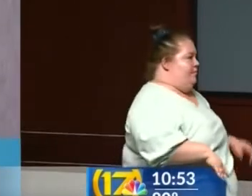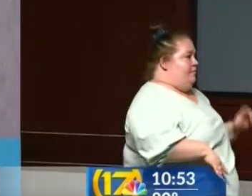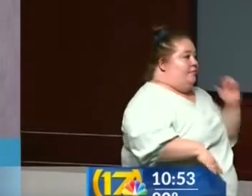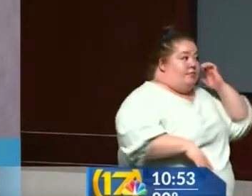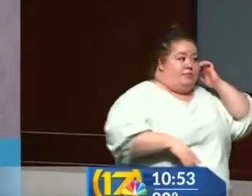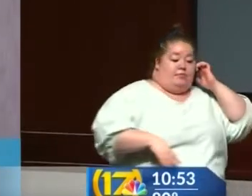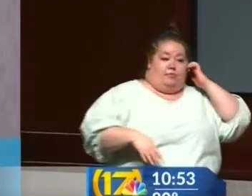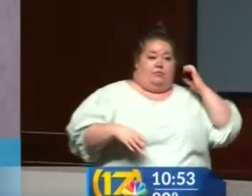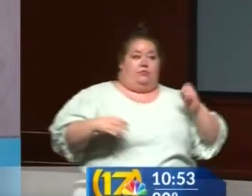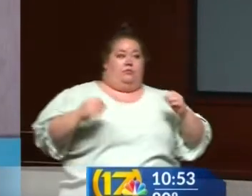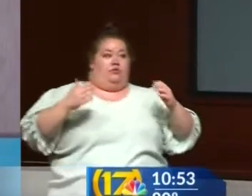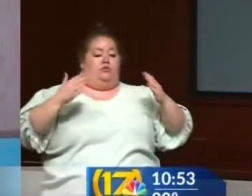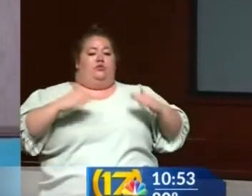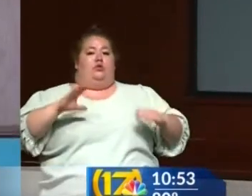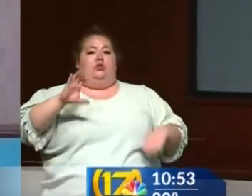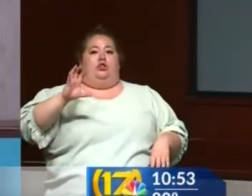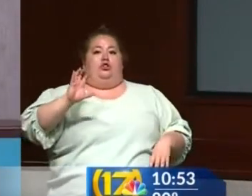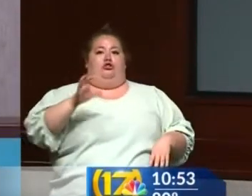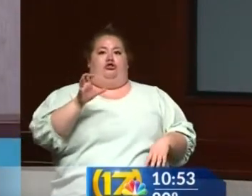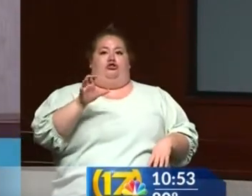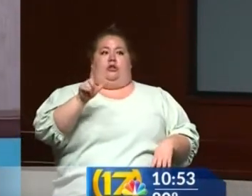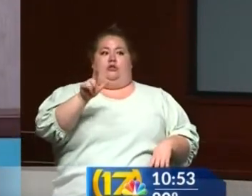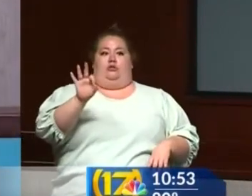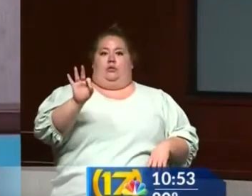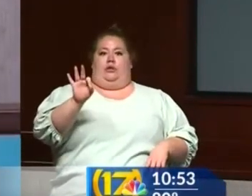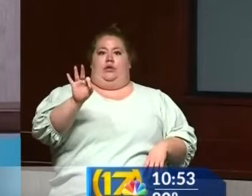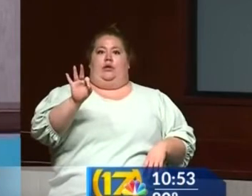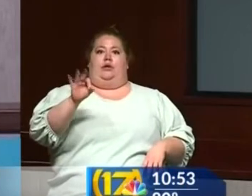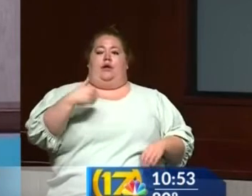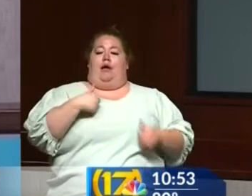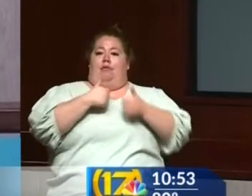Just going back to channel 29, Emily, any follow-up questions?